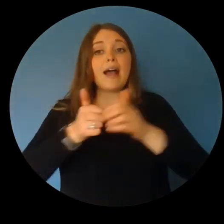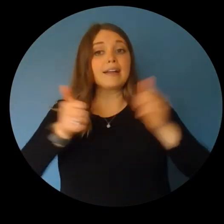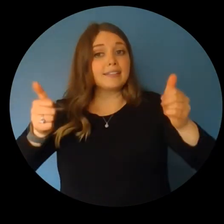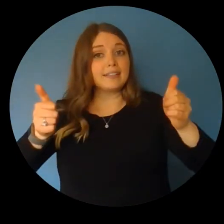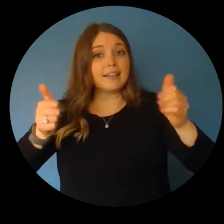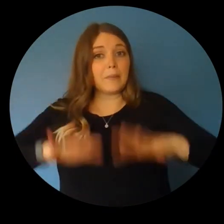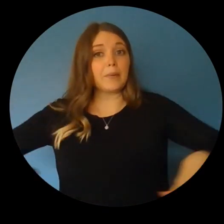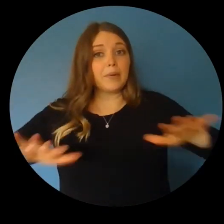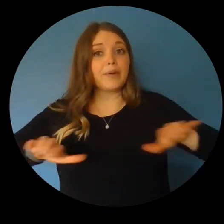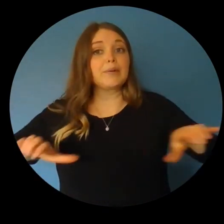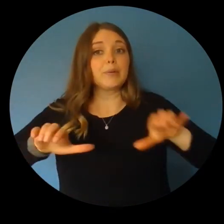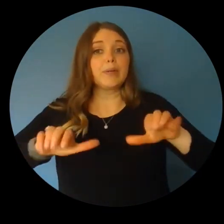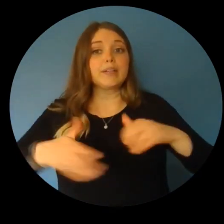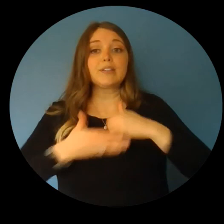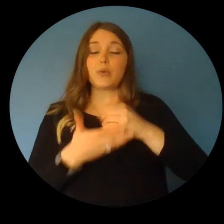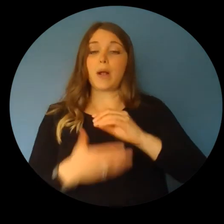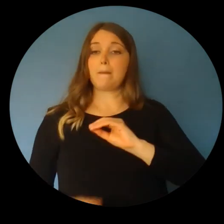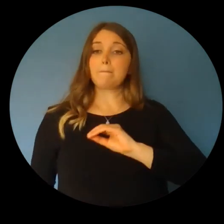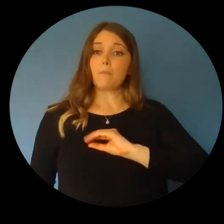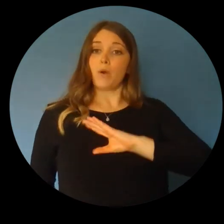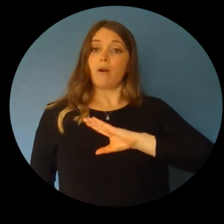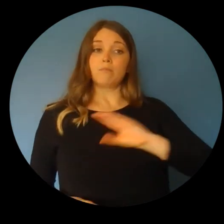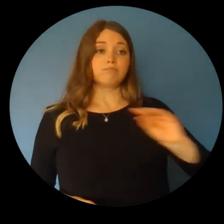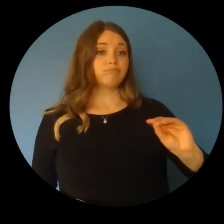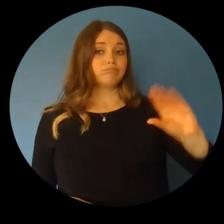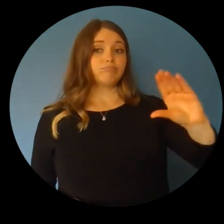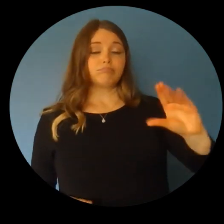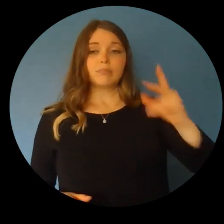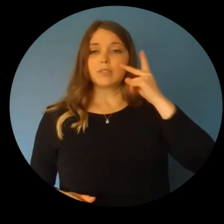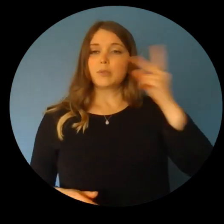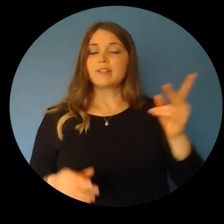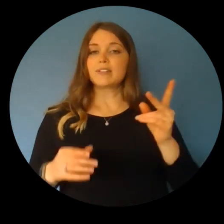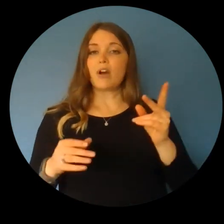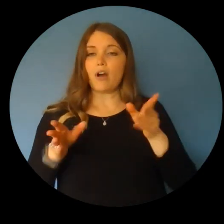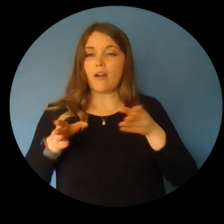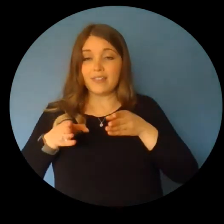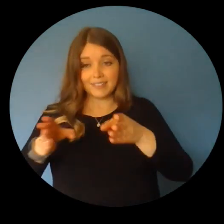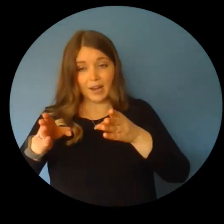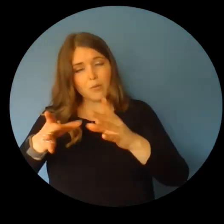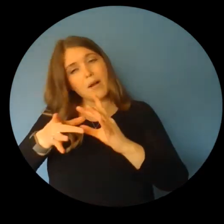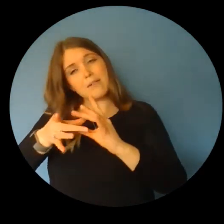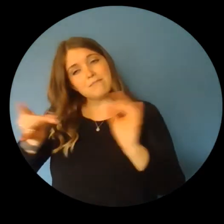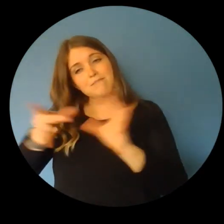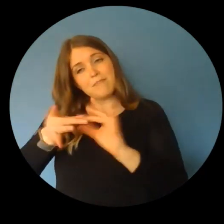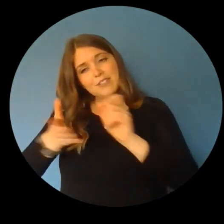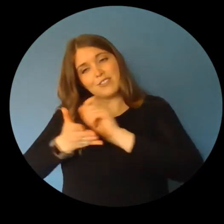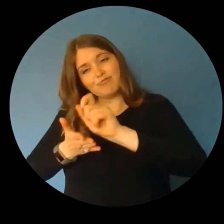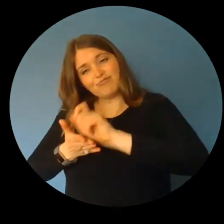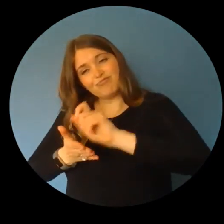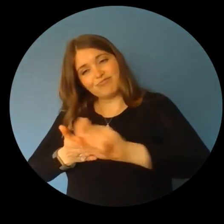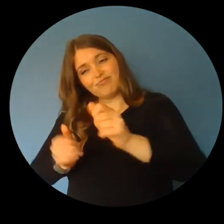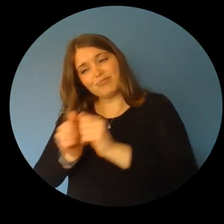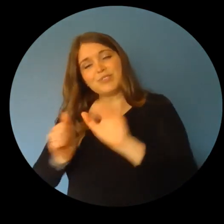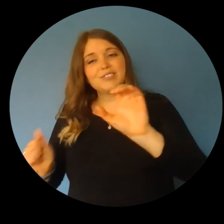are doing, to fill up buckets. So I saw messages on our sidewalk with chalk. I saw